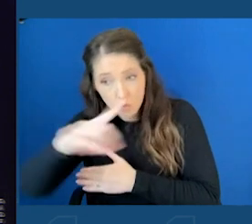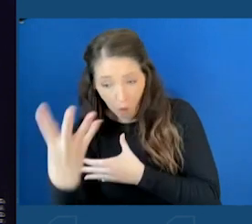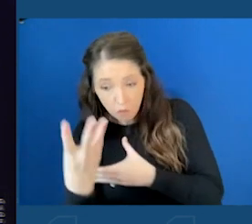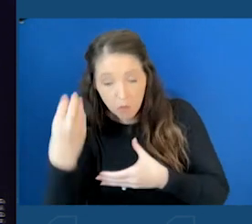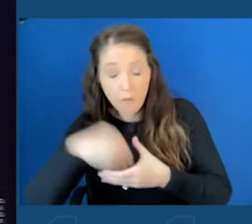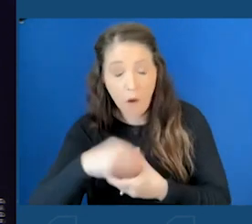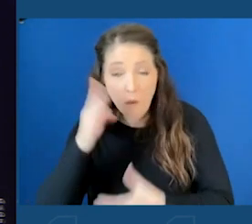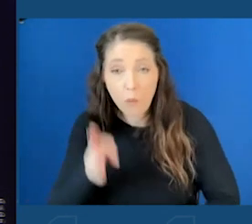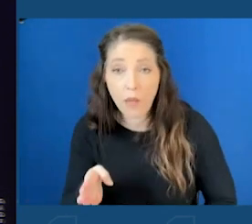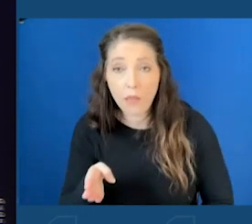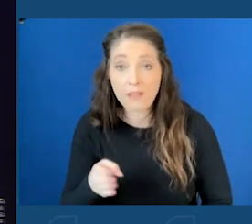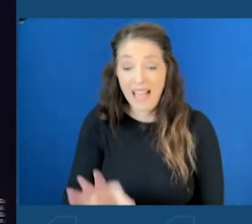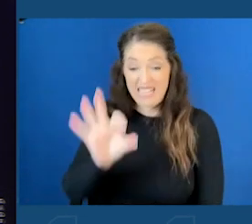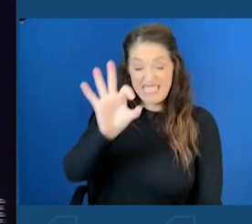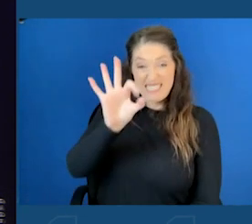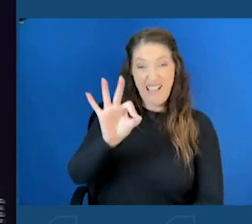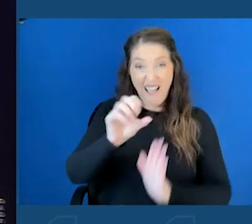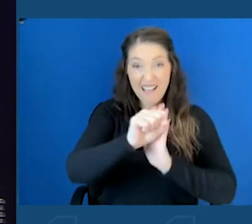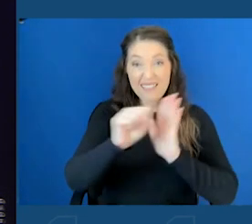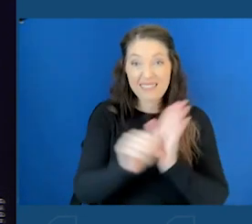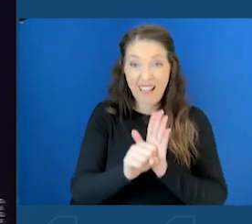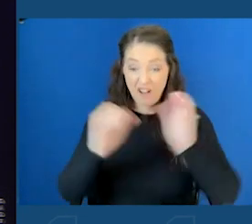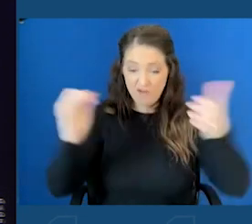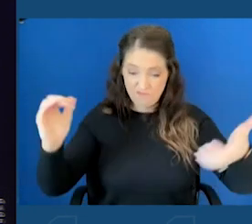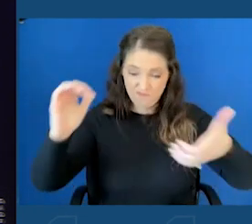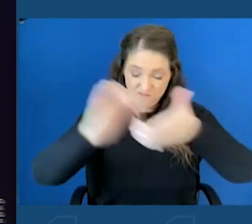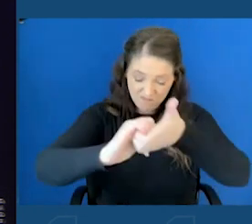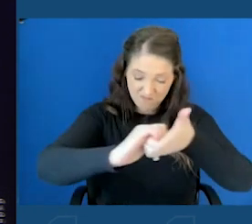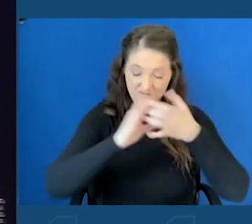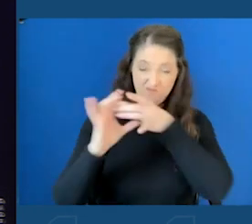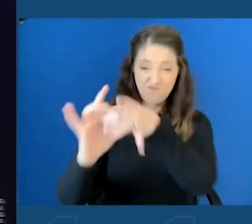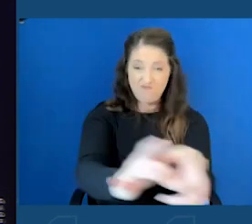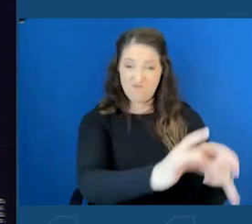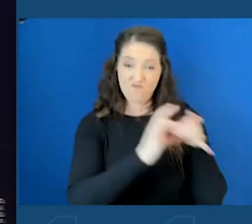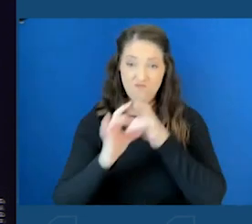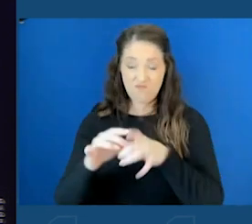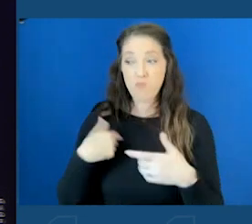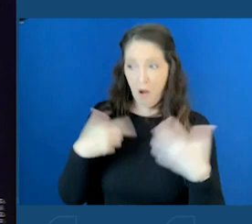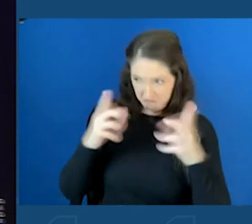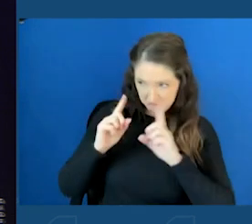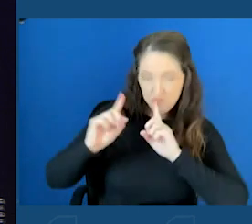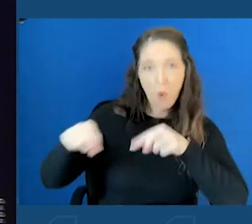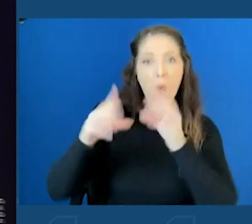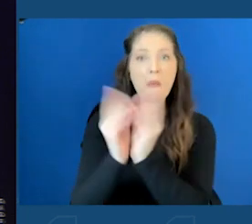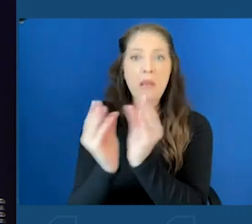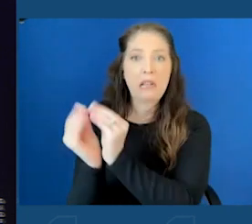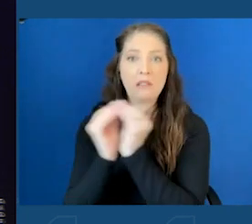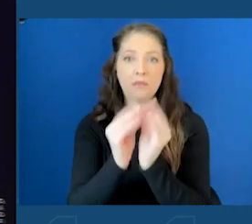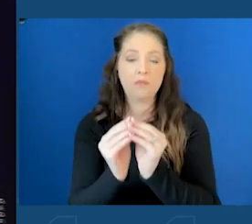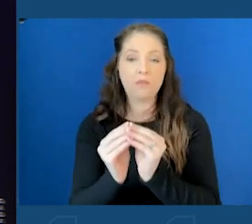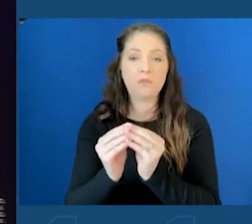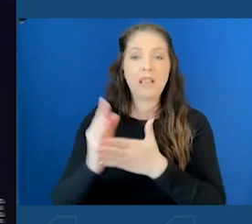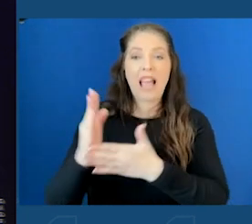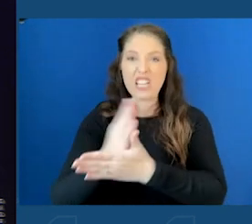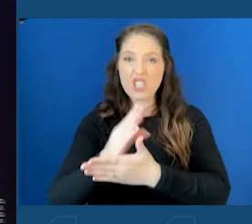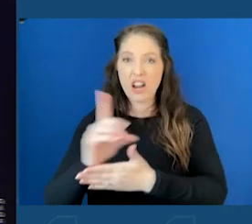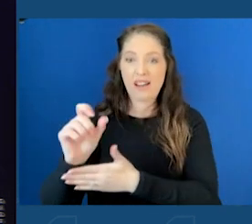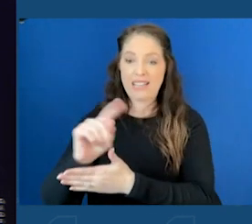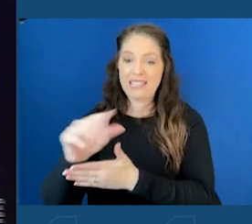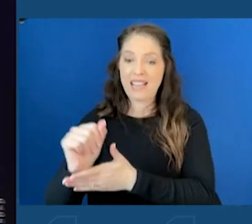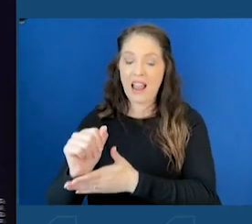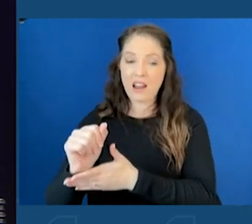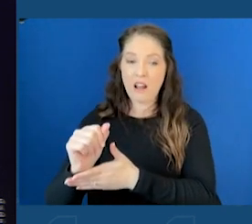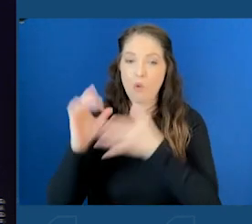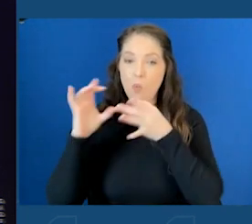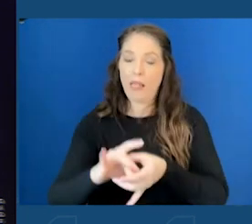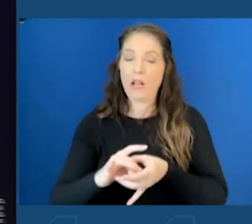time in our nation's history, have banded together. I've been to their meetings, I've watched them, sharing data on tracking illegal gun